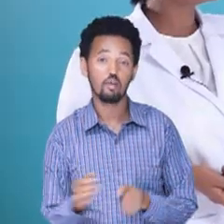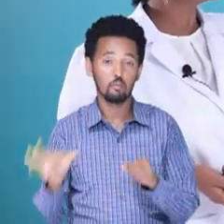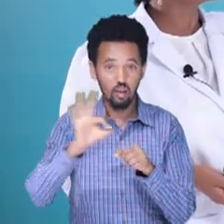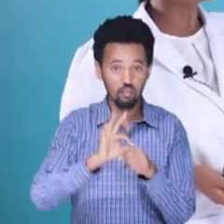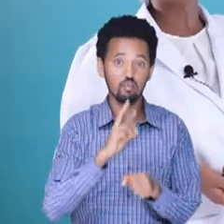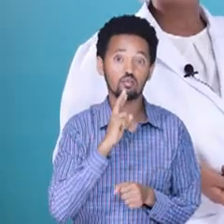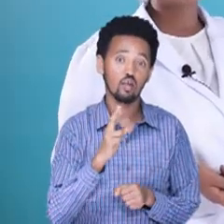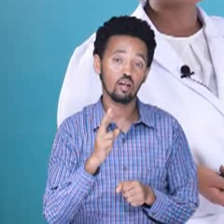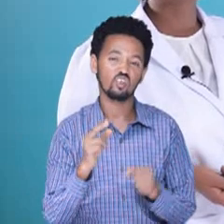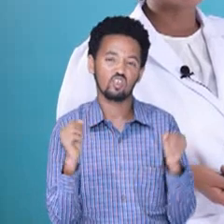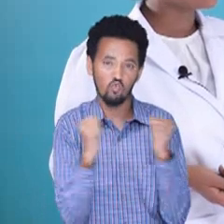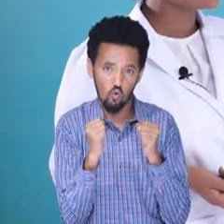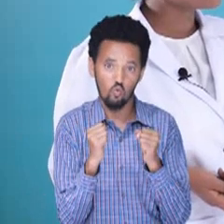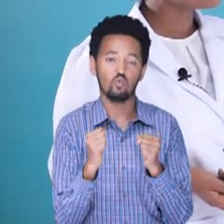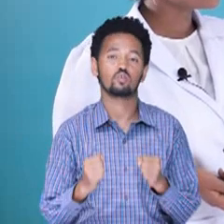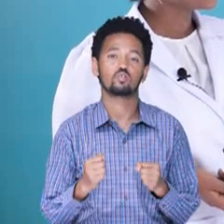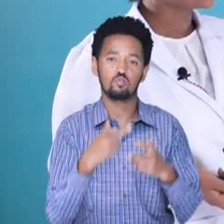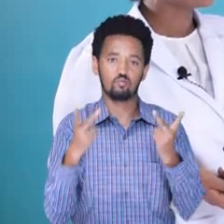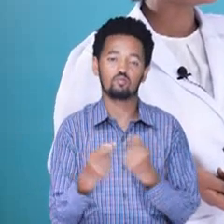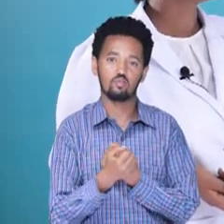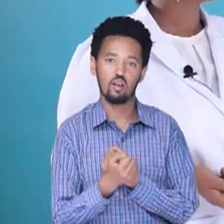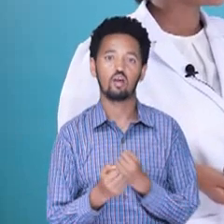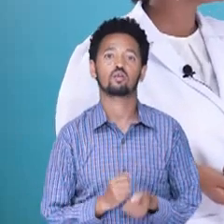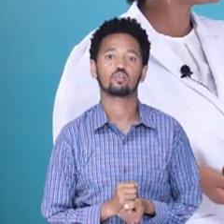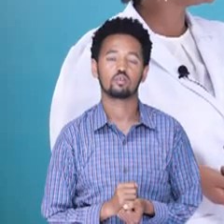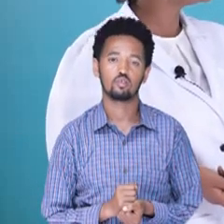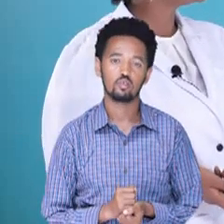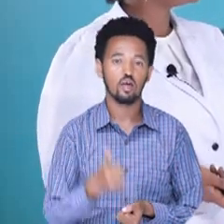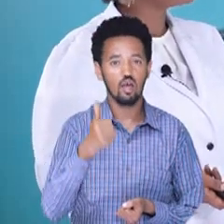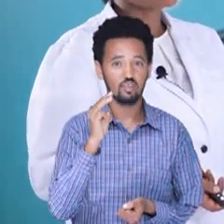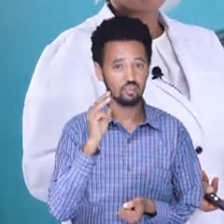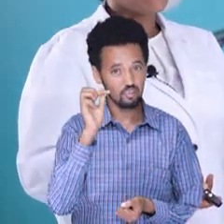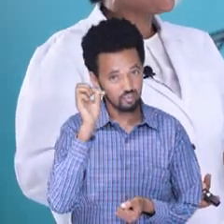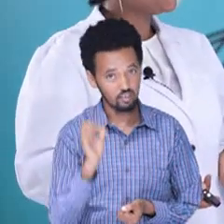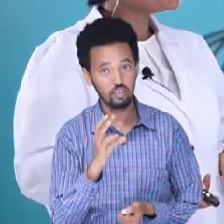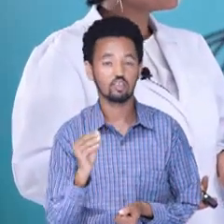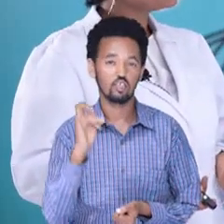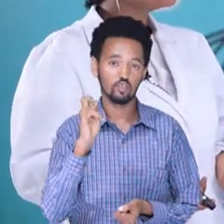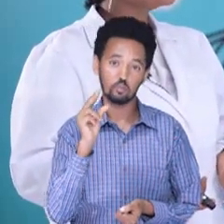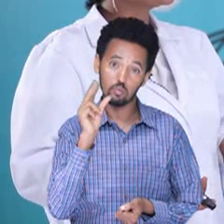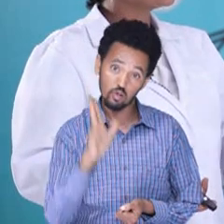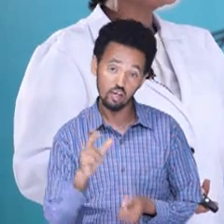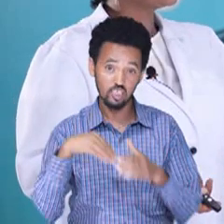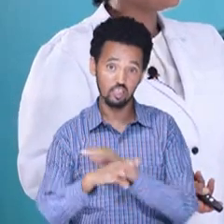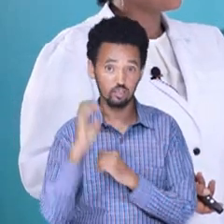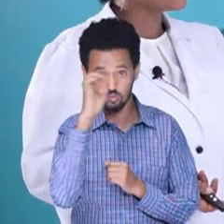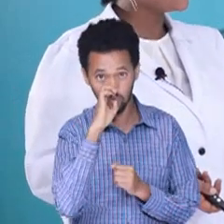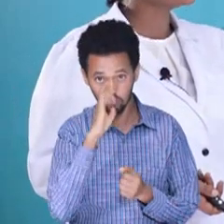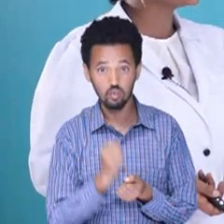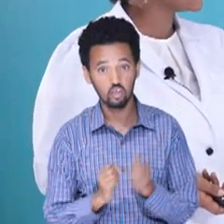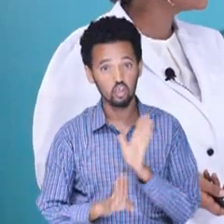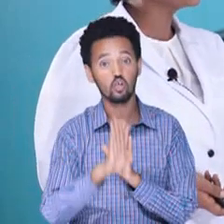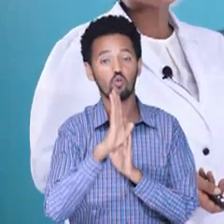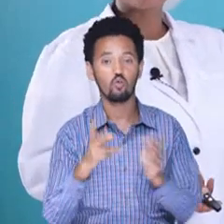plants are cold-resistant plants like Asta and Gibberella in Ethiopia grow in